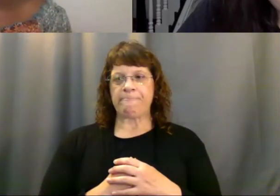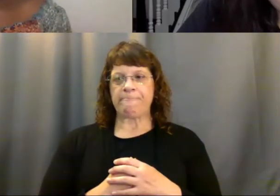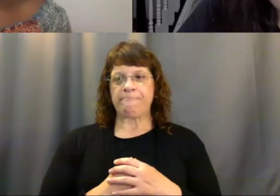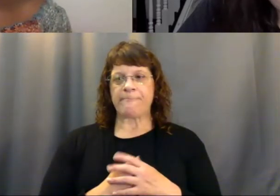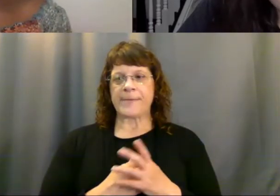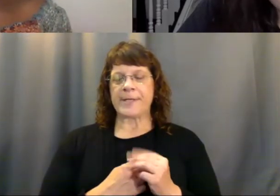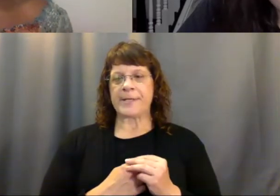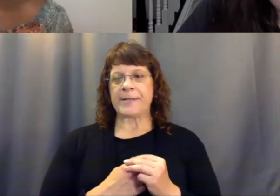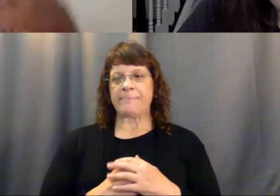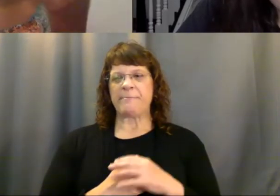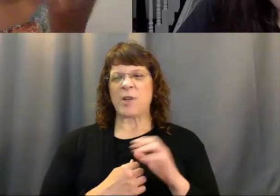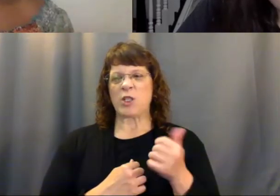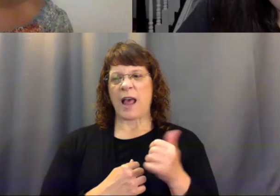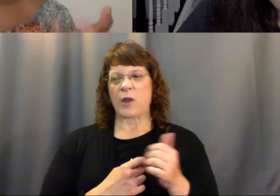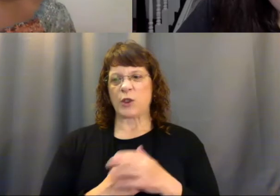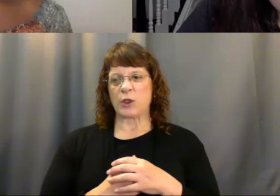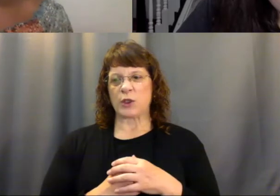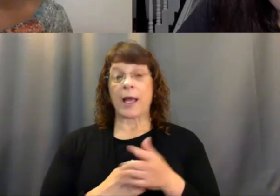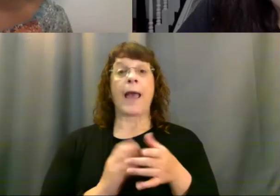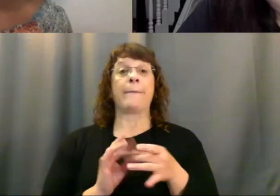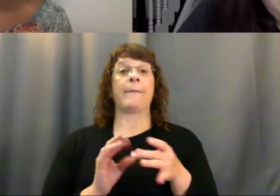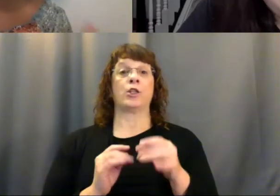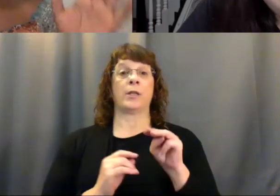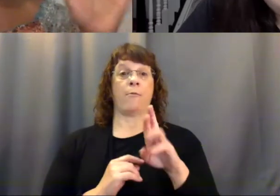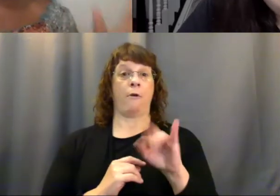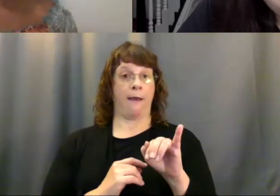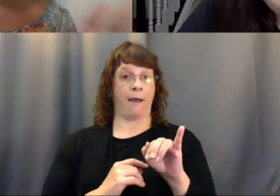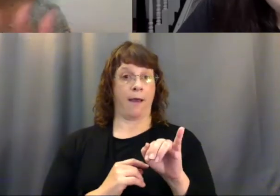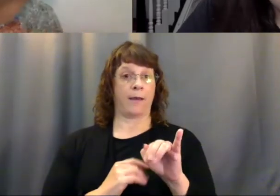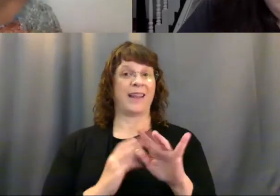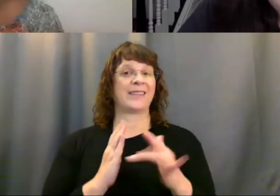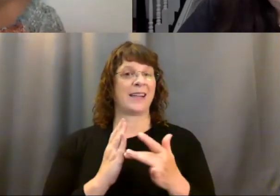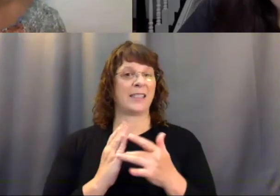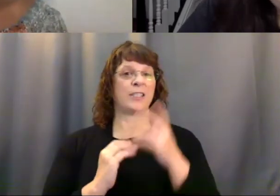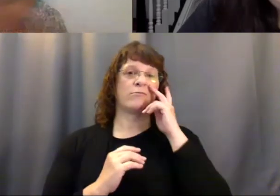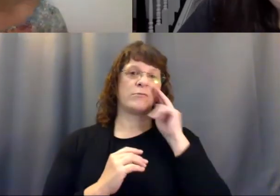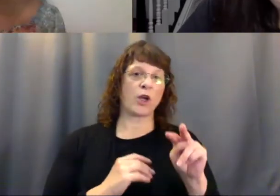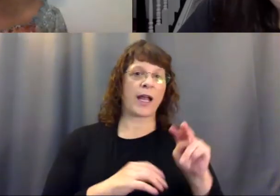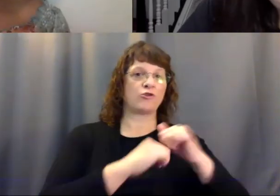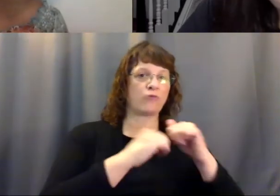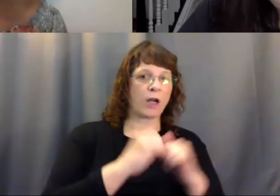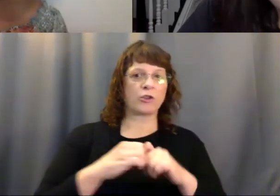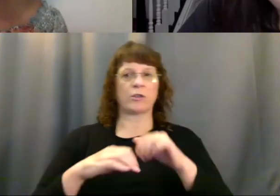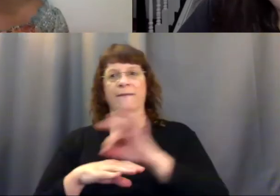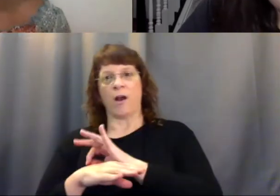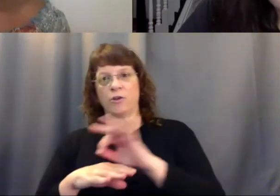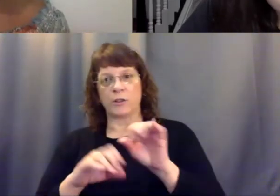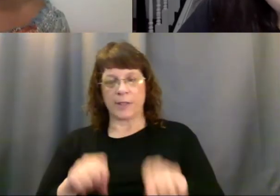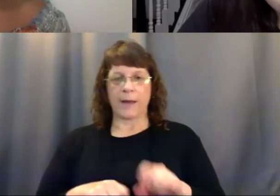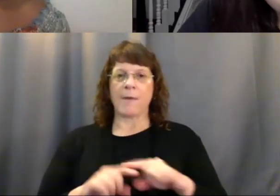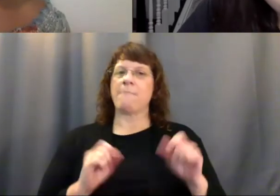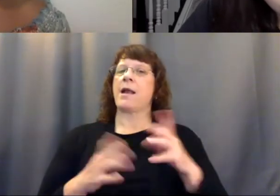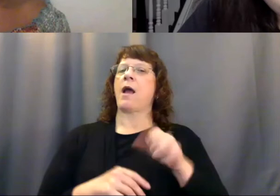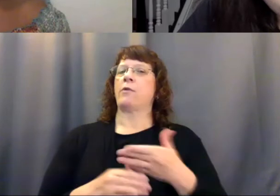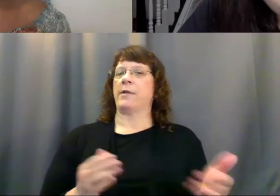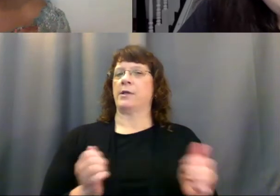There are others. So I mentioned MRI as a technique to look at structure and function, but you can do many other things with MRI. So you can